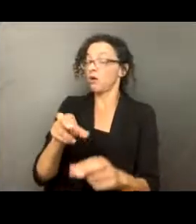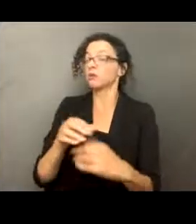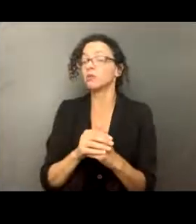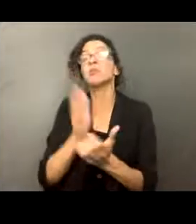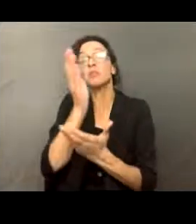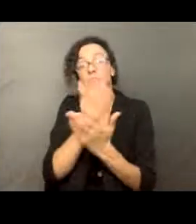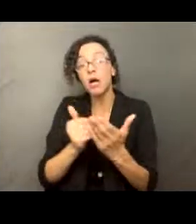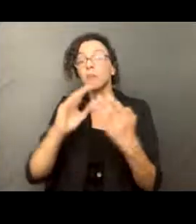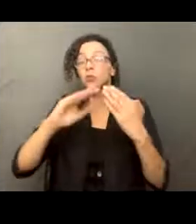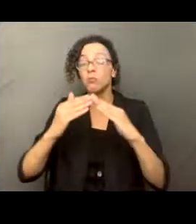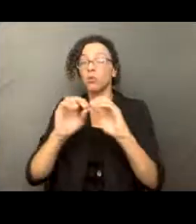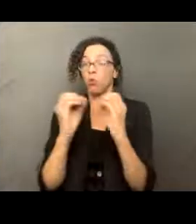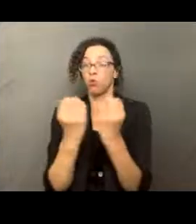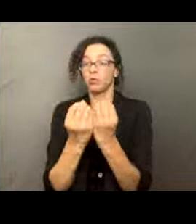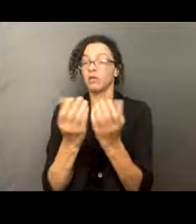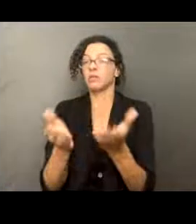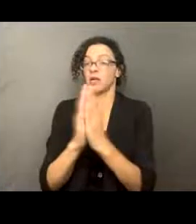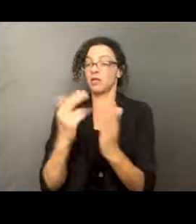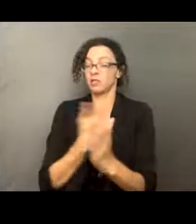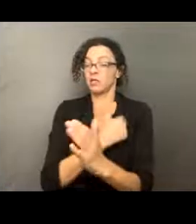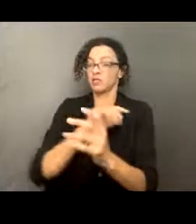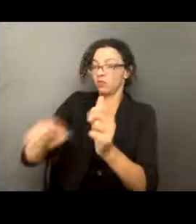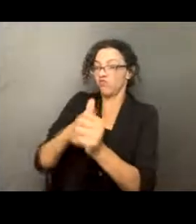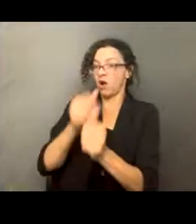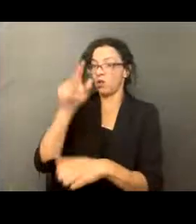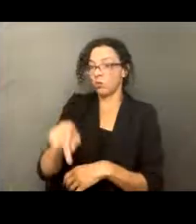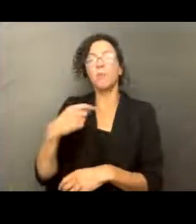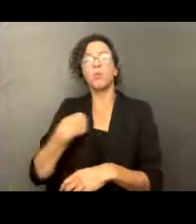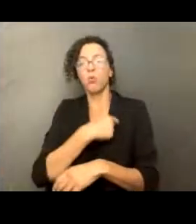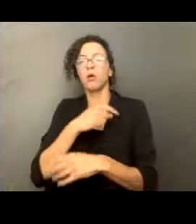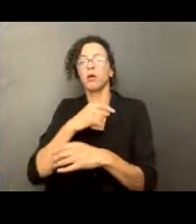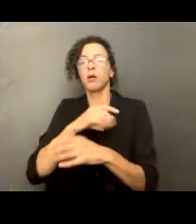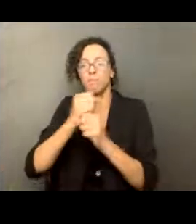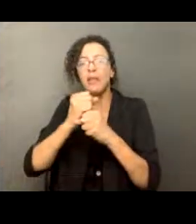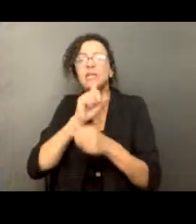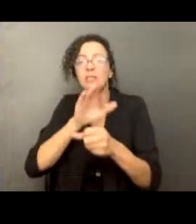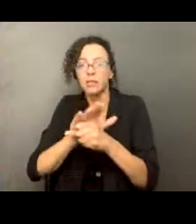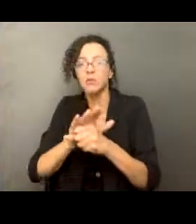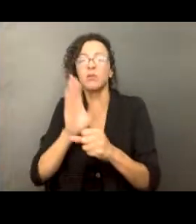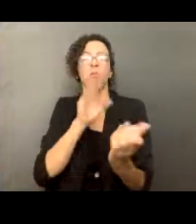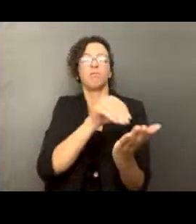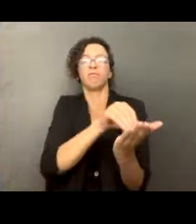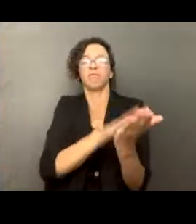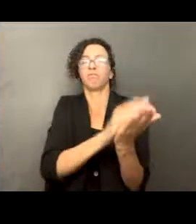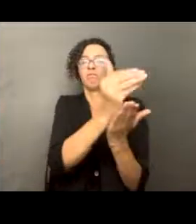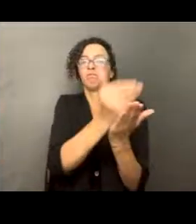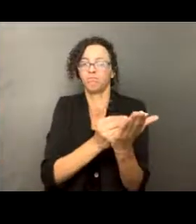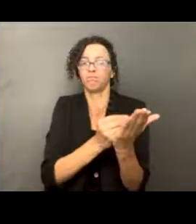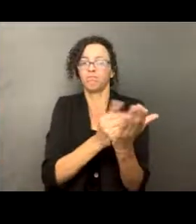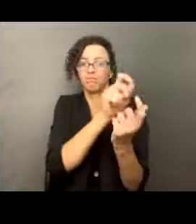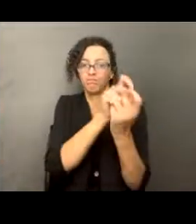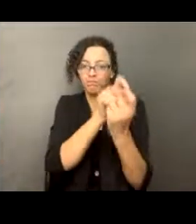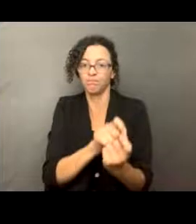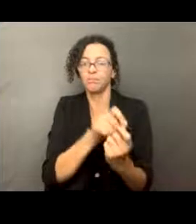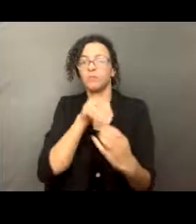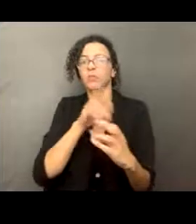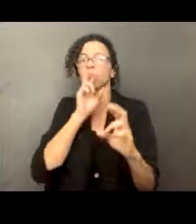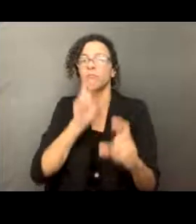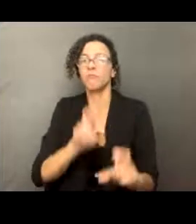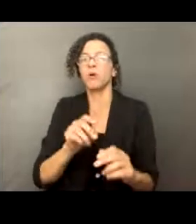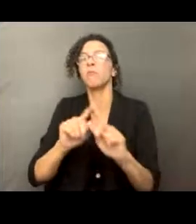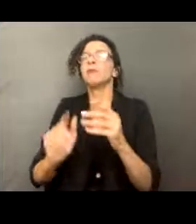us to follow up, and we're making those commitments. So I think that will be detailed out in the report. I think that also goes towards the next steps, like what are we doing